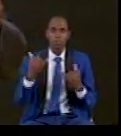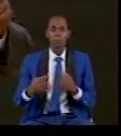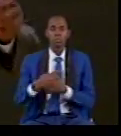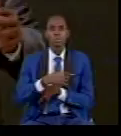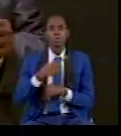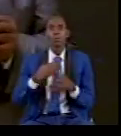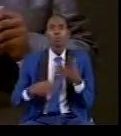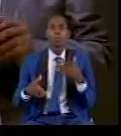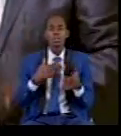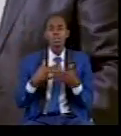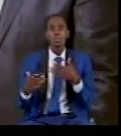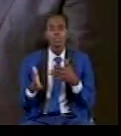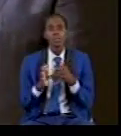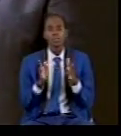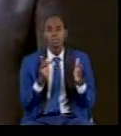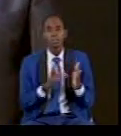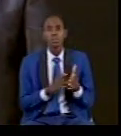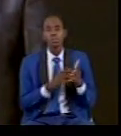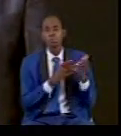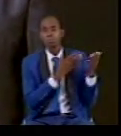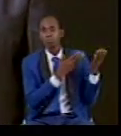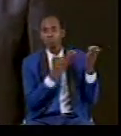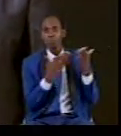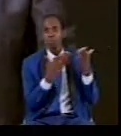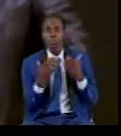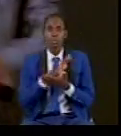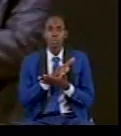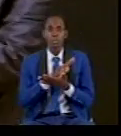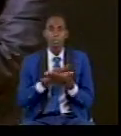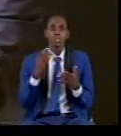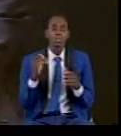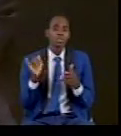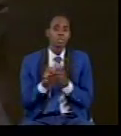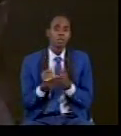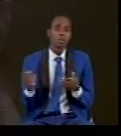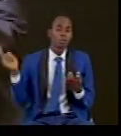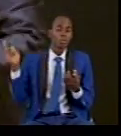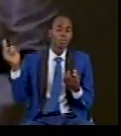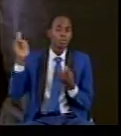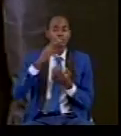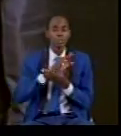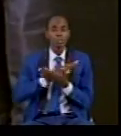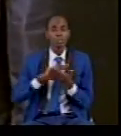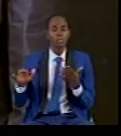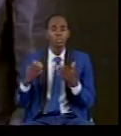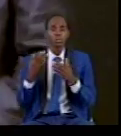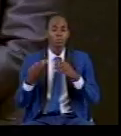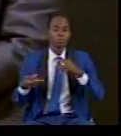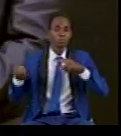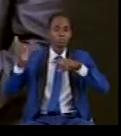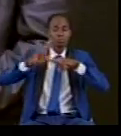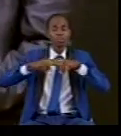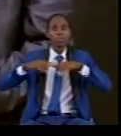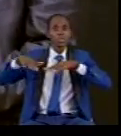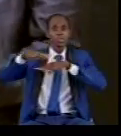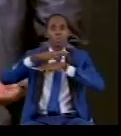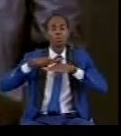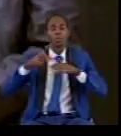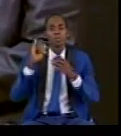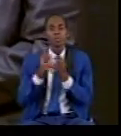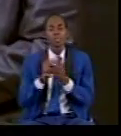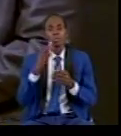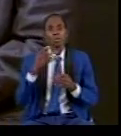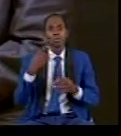preached, righteousness, that except your righteousness shall exceed, the righteousness of scribes and the Pharisees shall in no